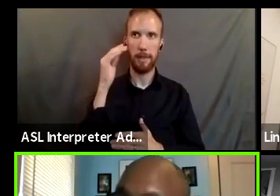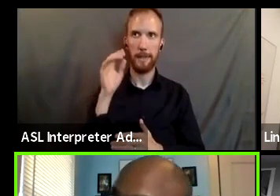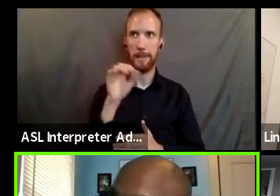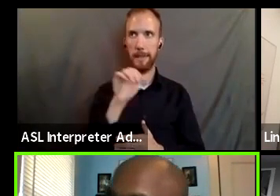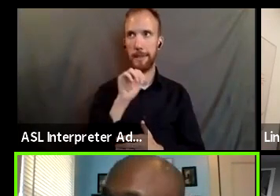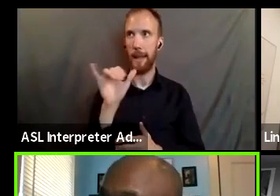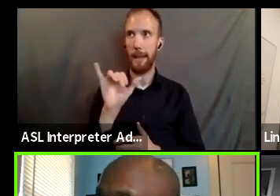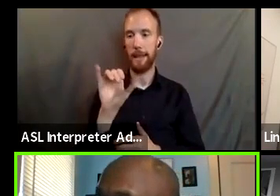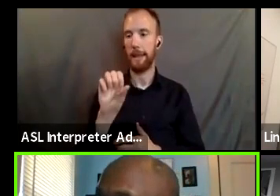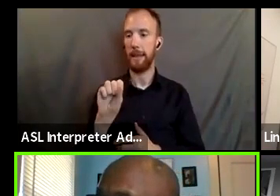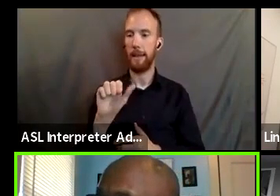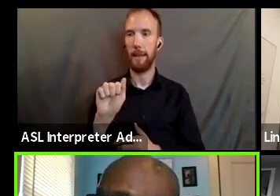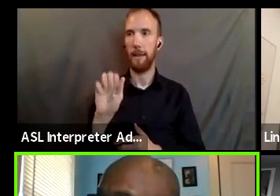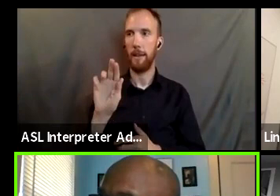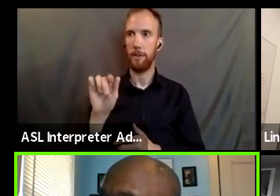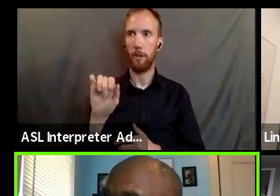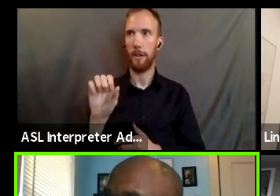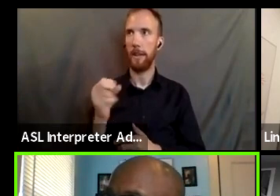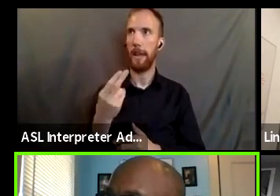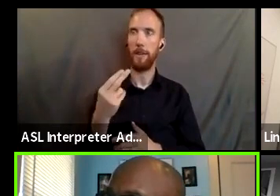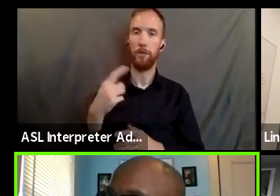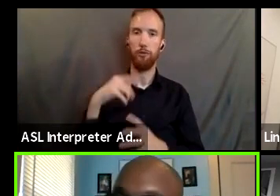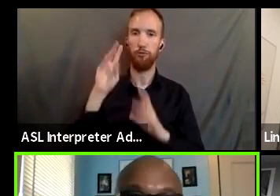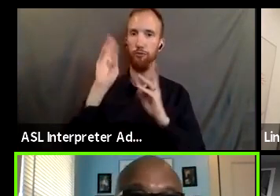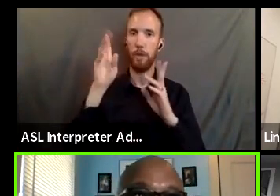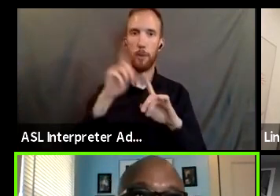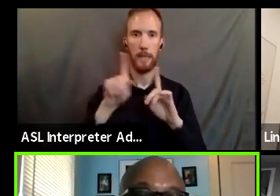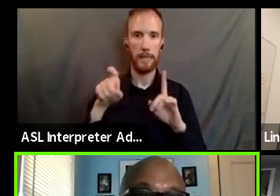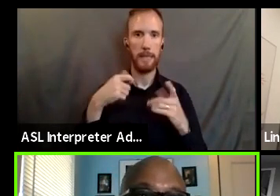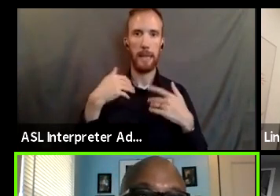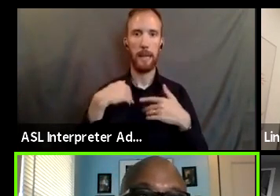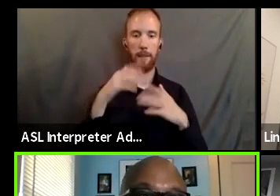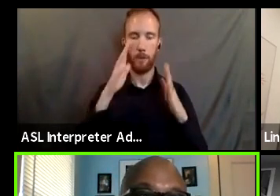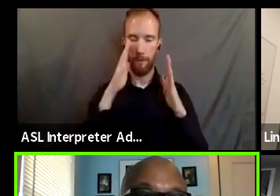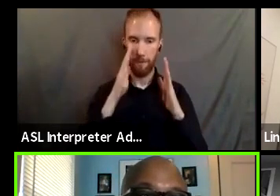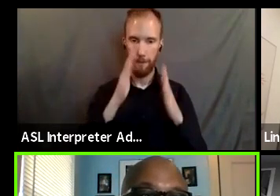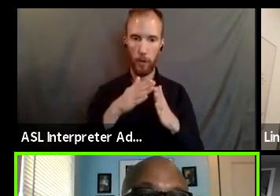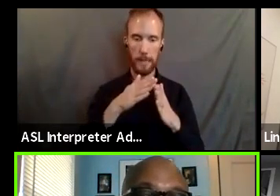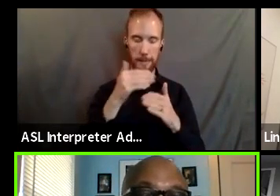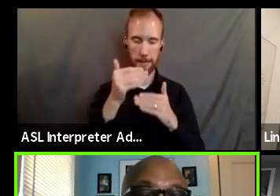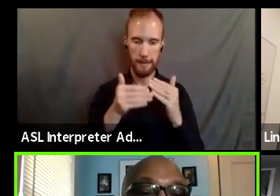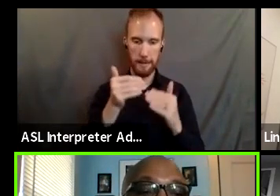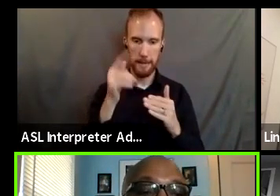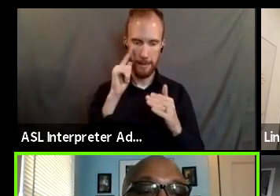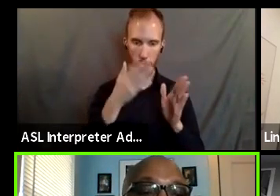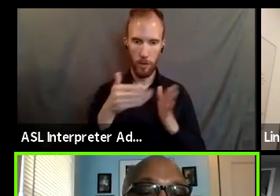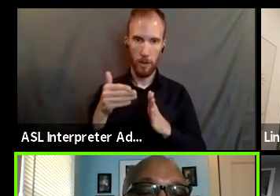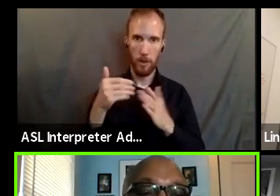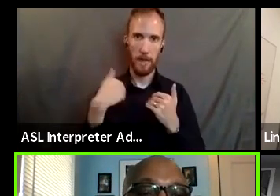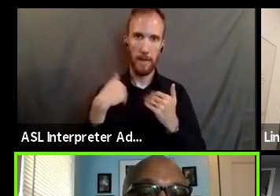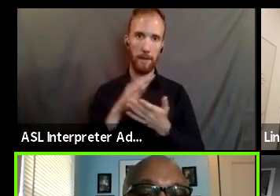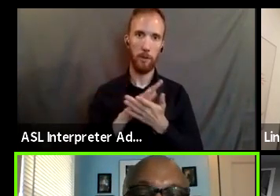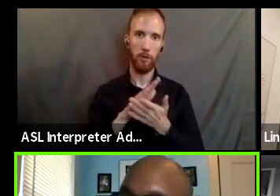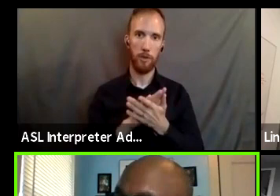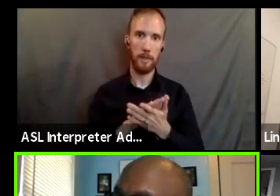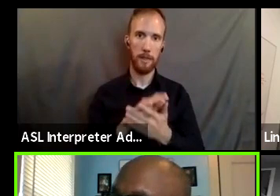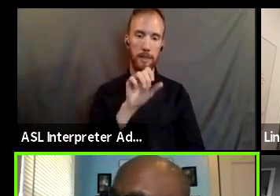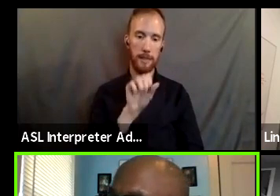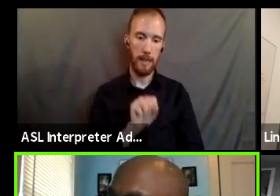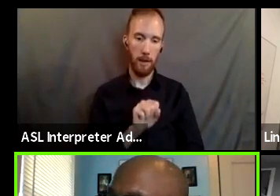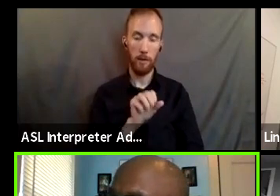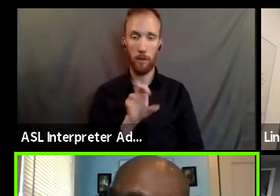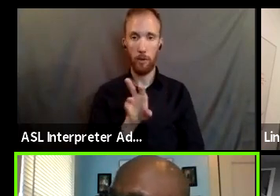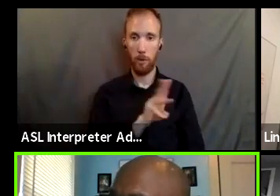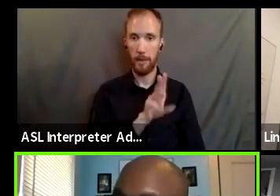an intentional strategy because i'm not going to sugarcoat the fact that that you have schools on the west south side chicago for instance